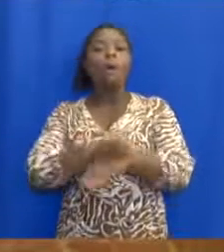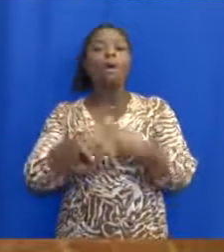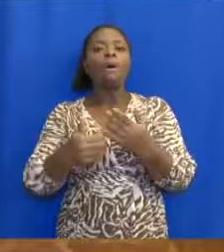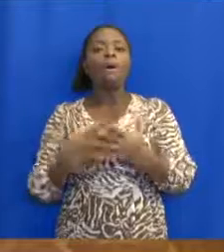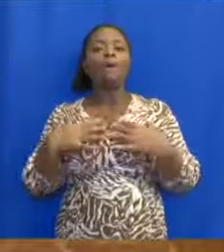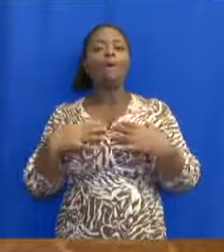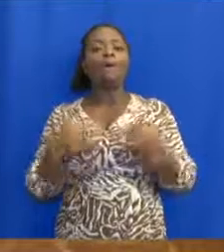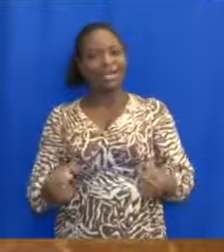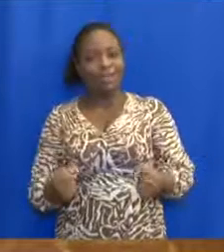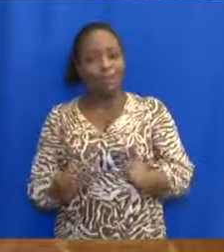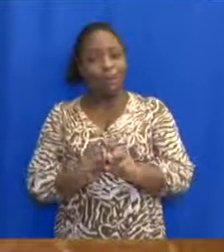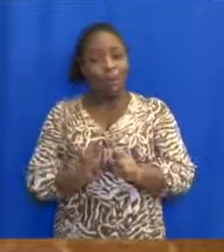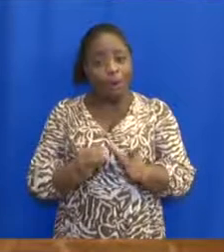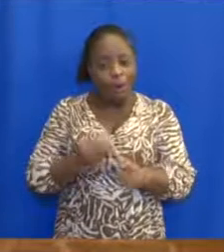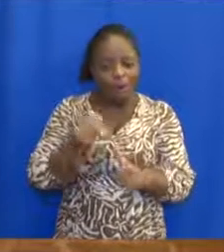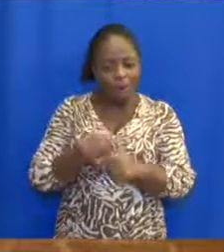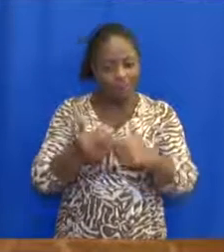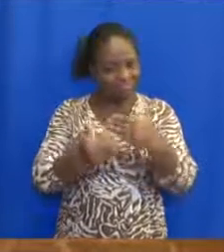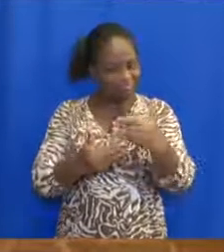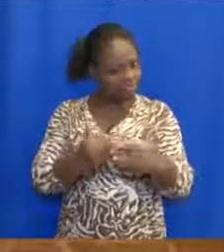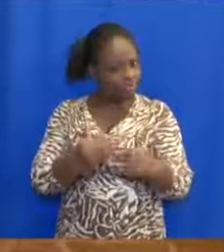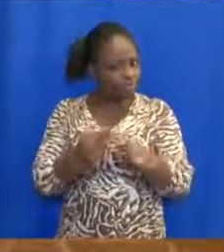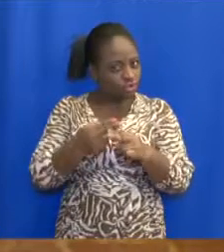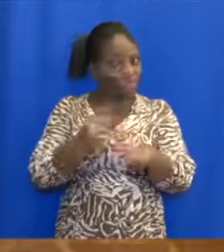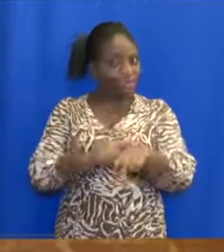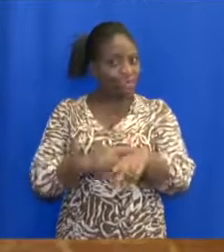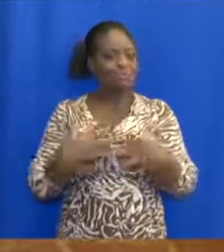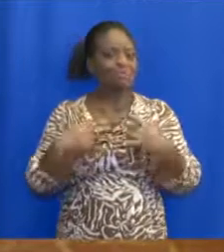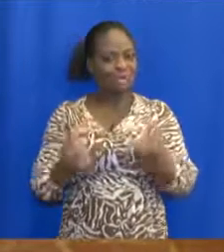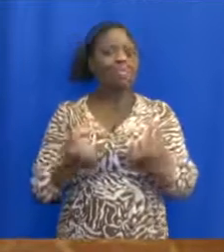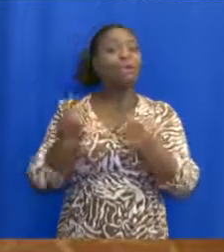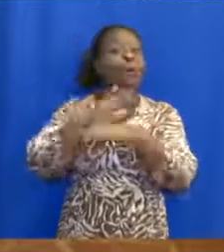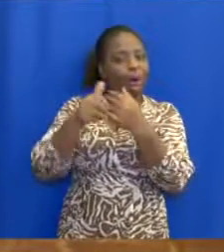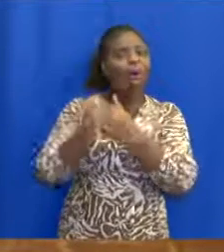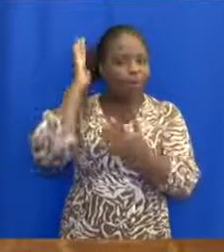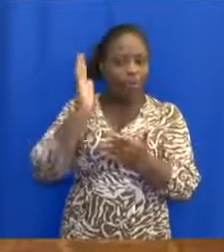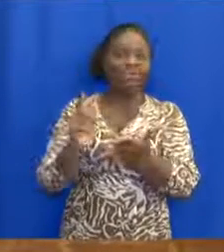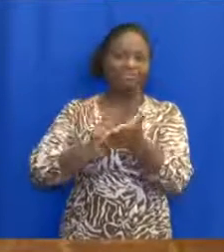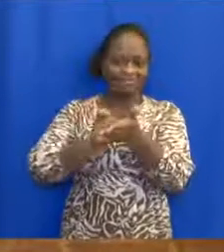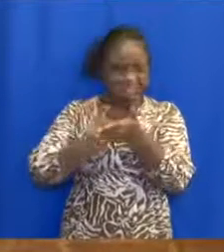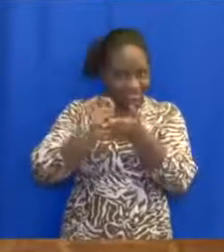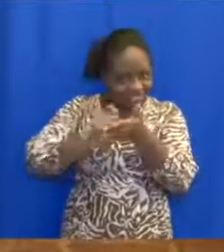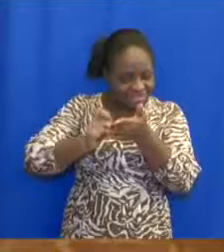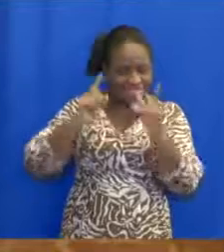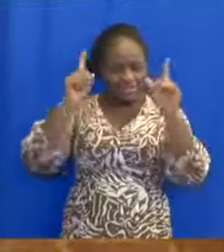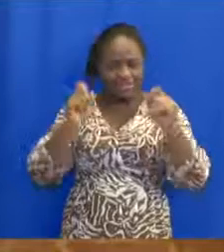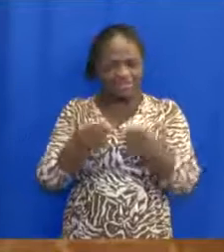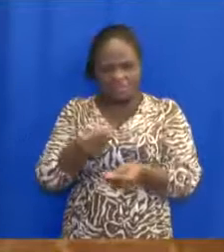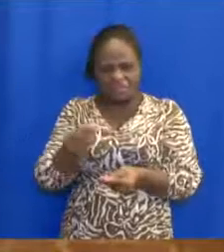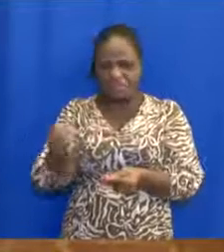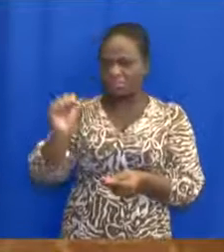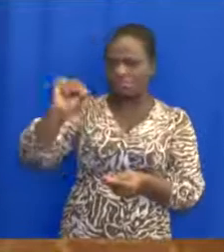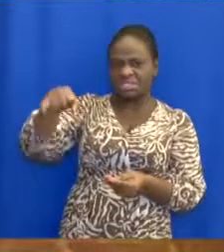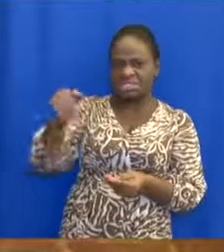either recovered or are on the path to full recovery and will await the vaccine. And the few final year junior